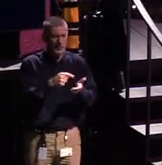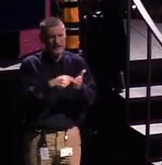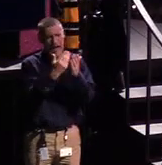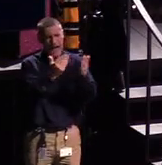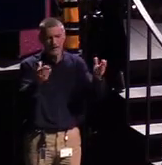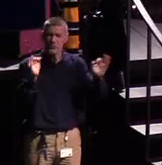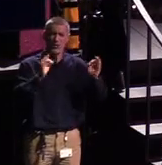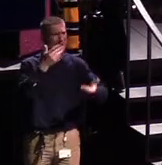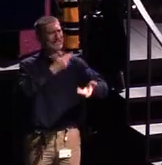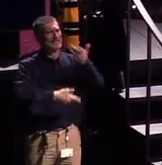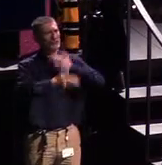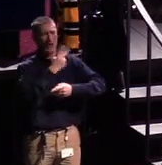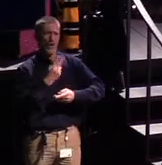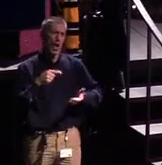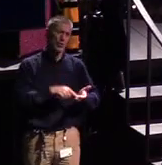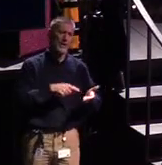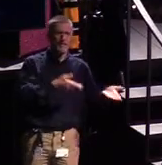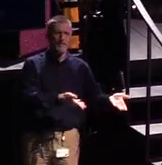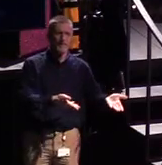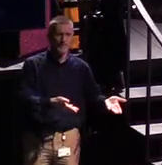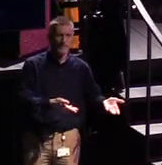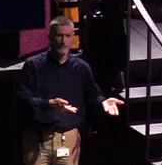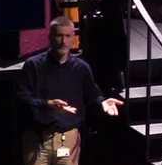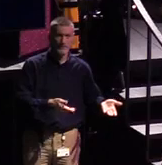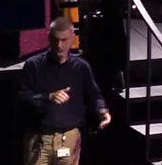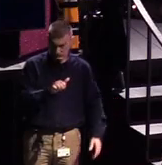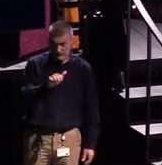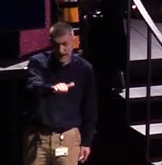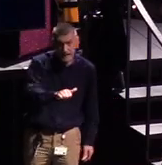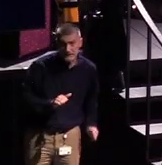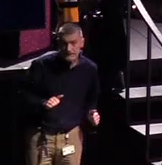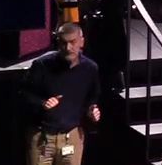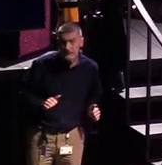no one described the art to him I mean yes